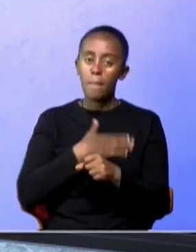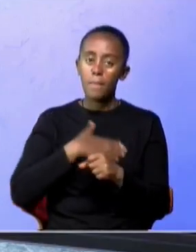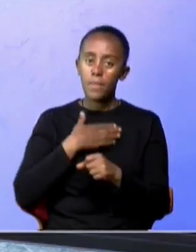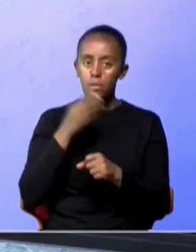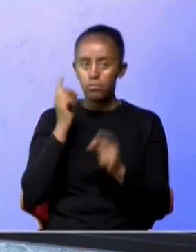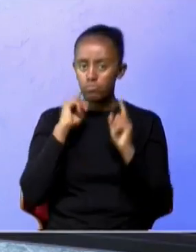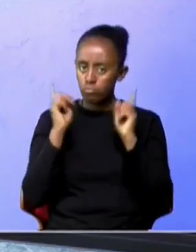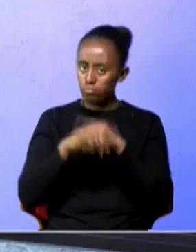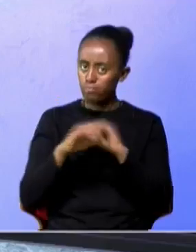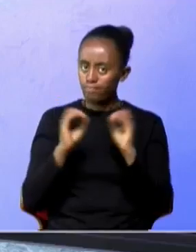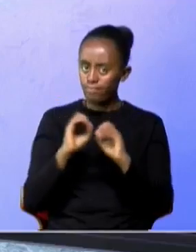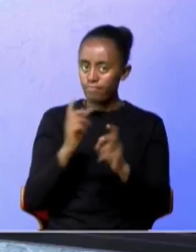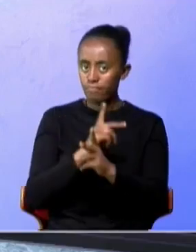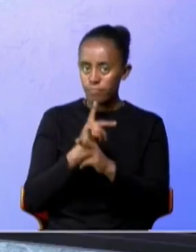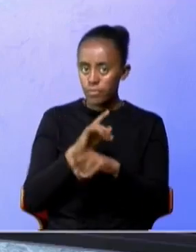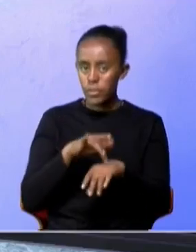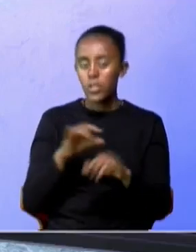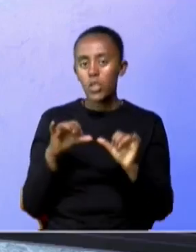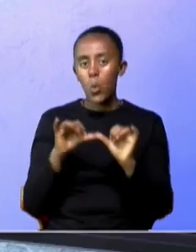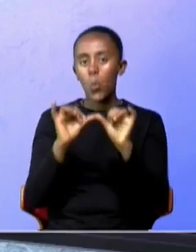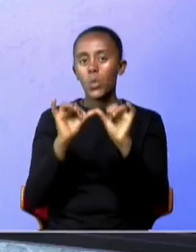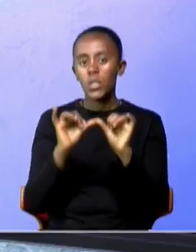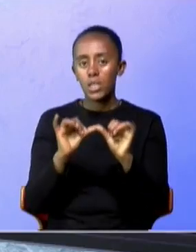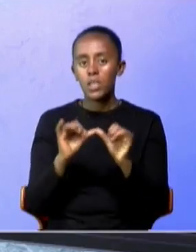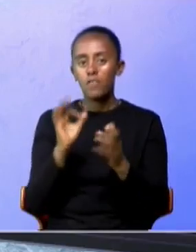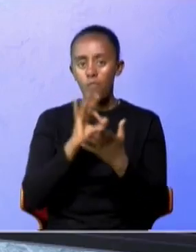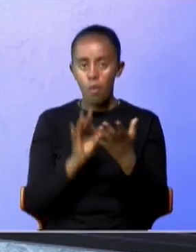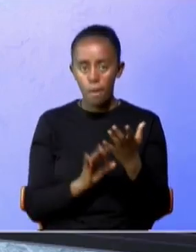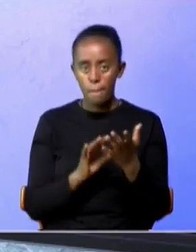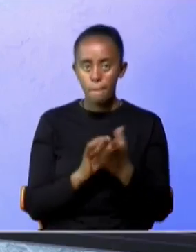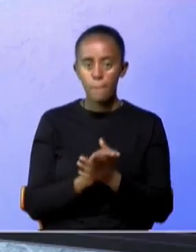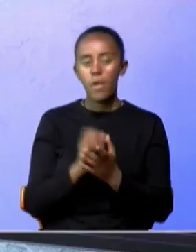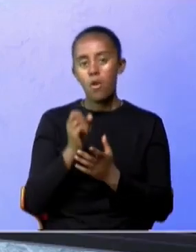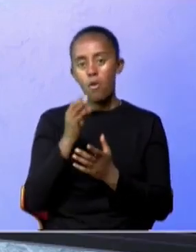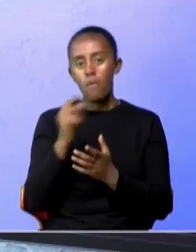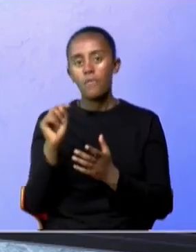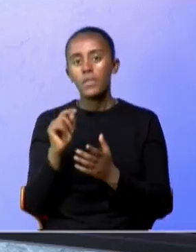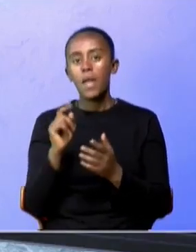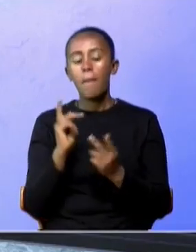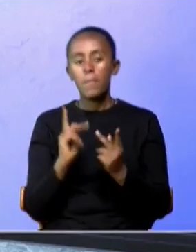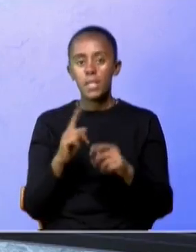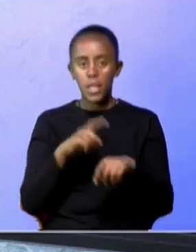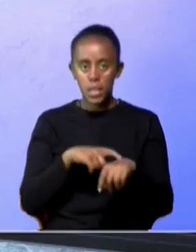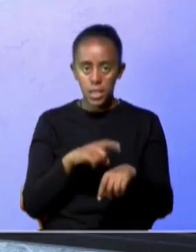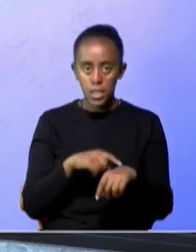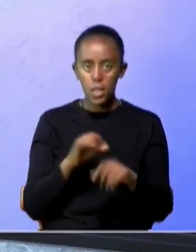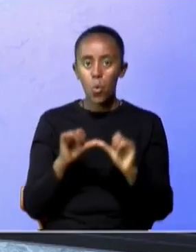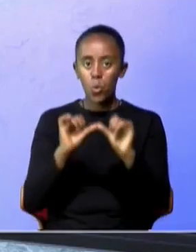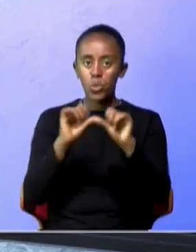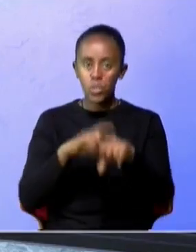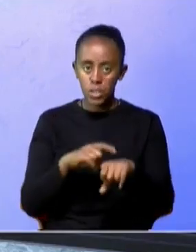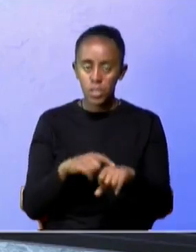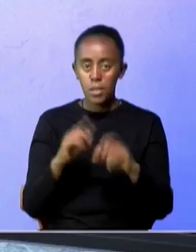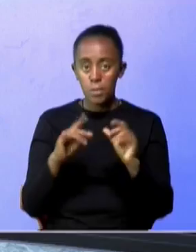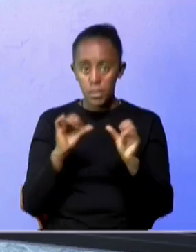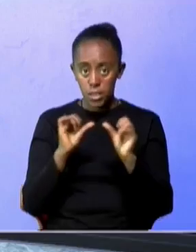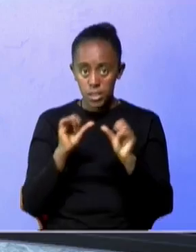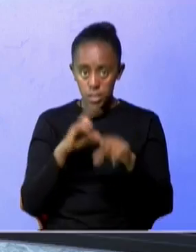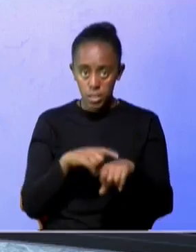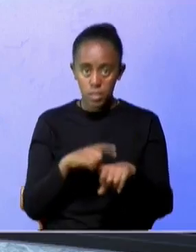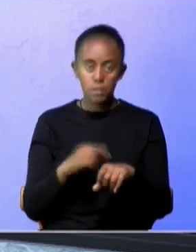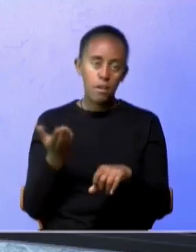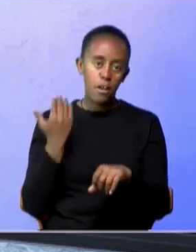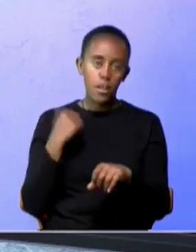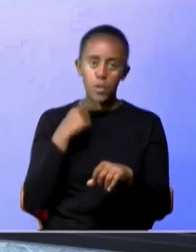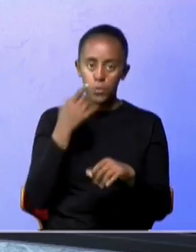be confused with, again, the continuous form of the present tense. The continuous form of the present tense, earlier we said,